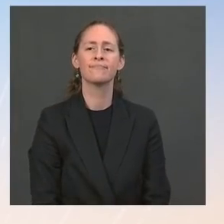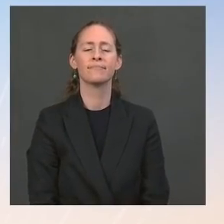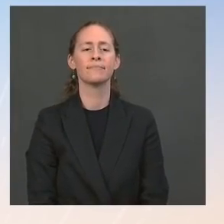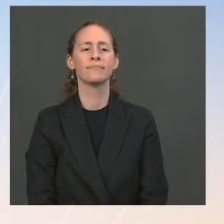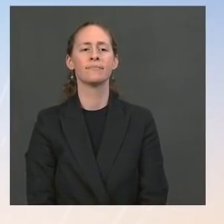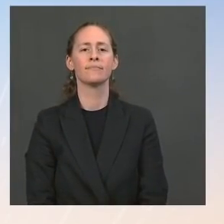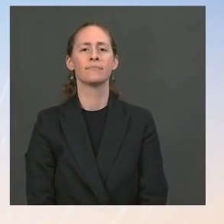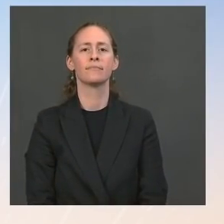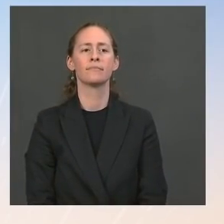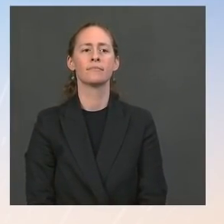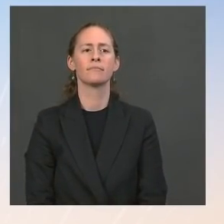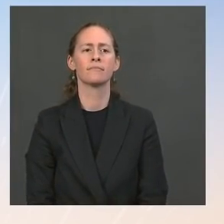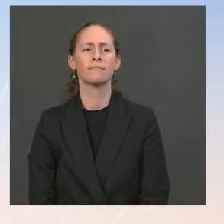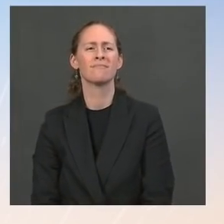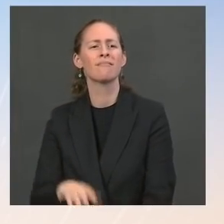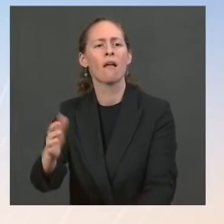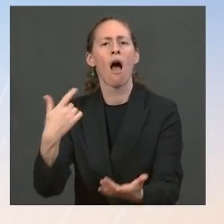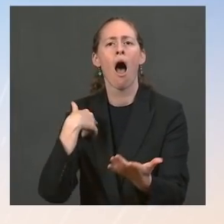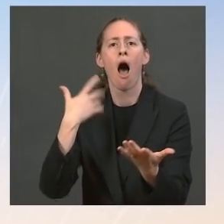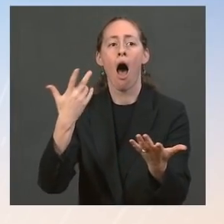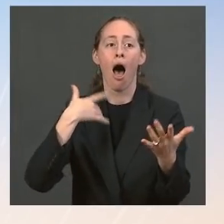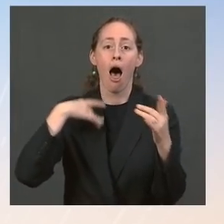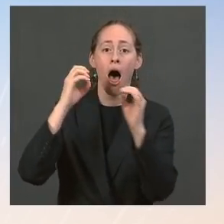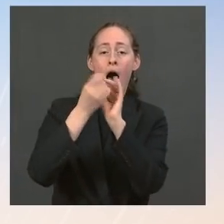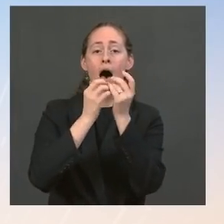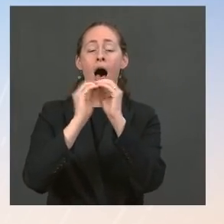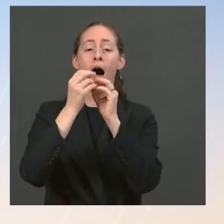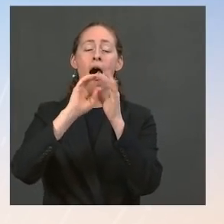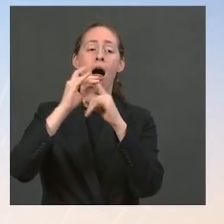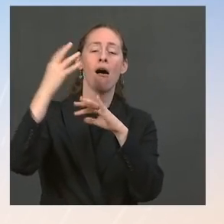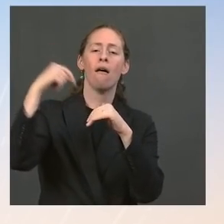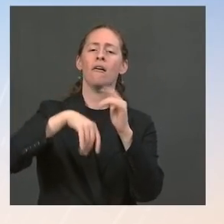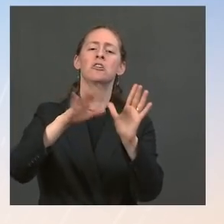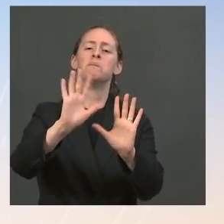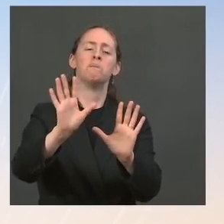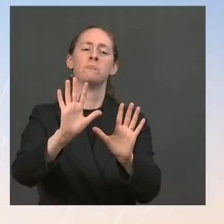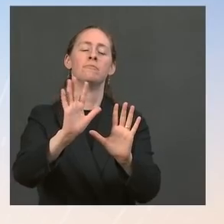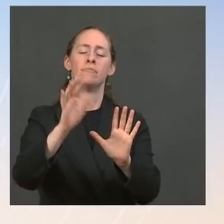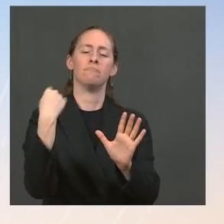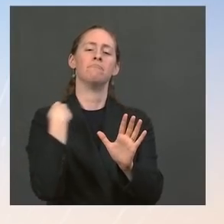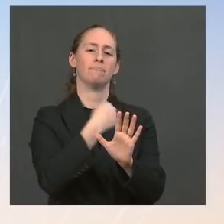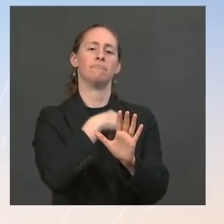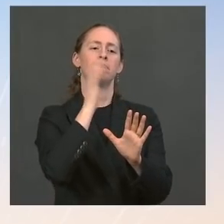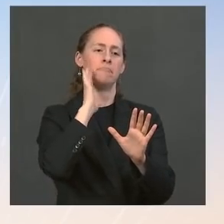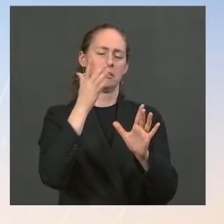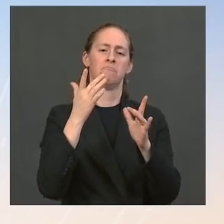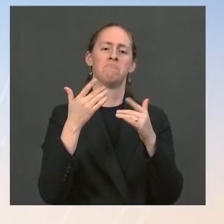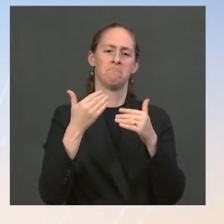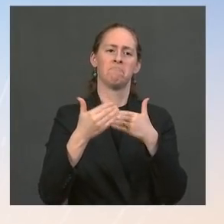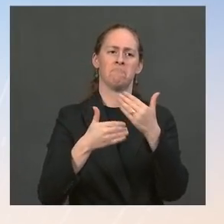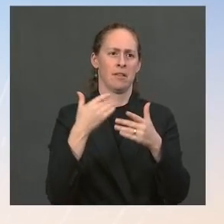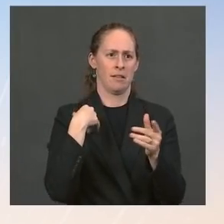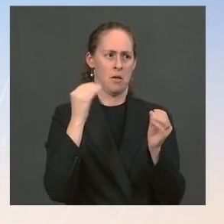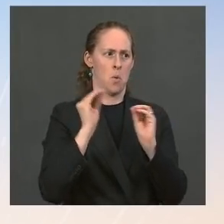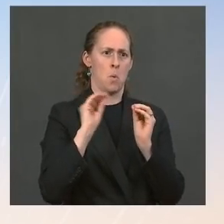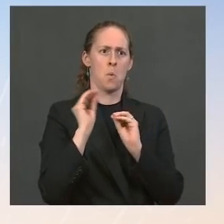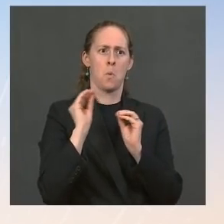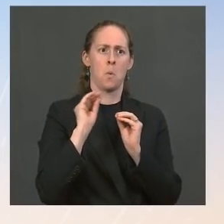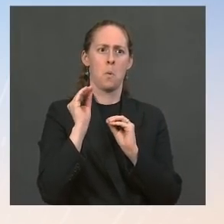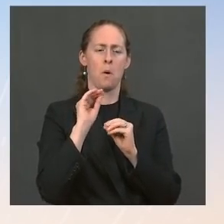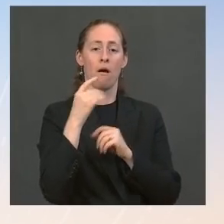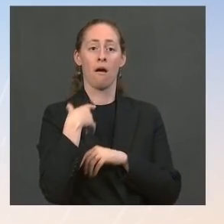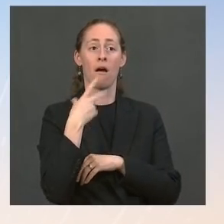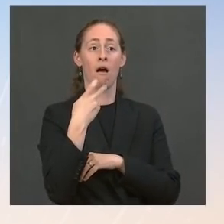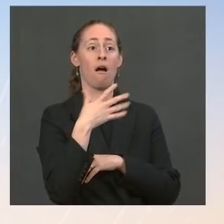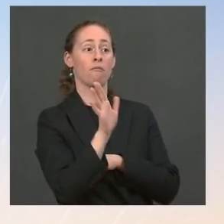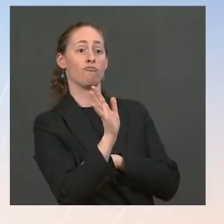reconciliation? I'm not going to get into additional mechanisms here. We're going to continue. I don't think we're not going to, nor should anyone let Republicans off the hook here, so we're going to